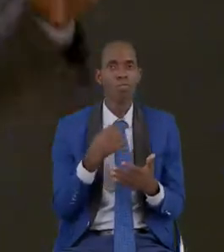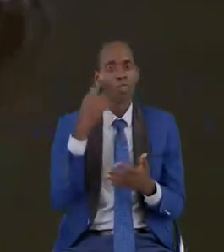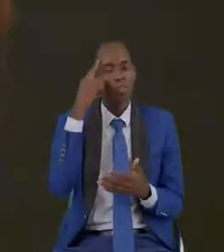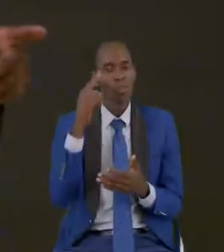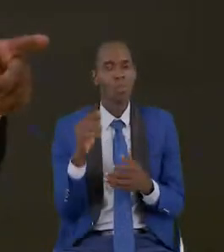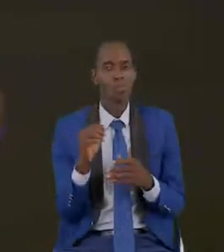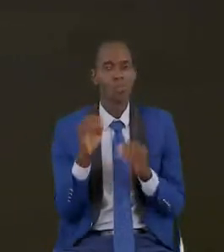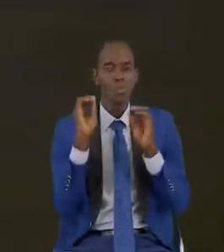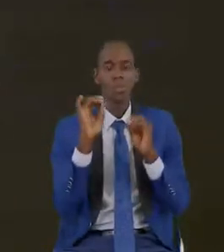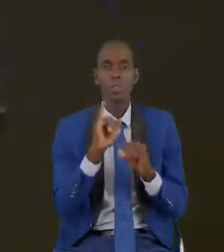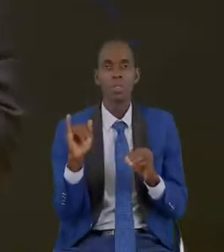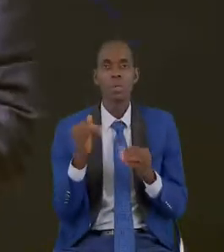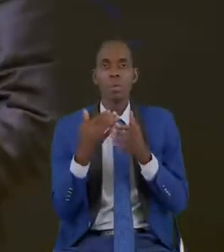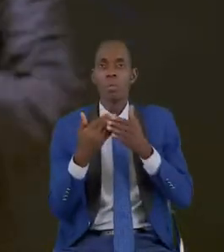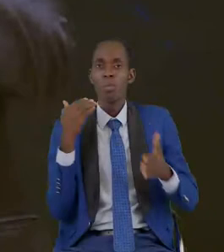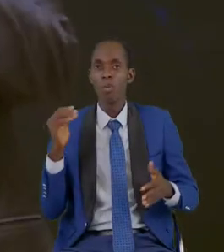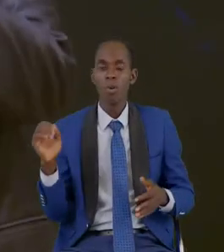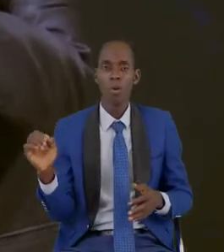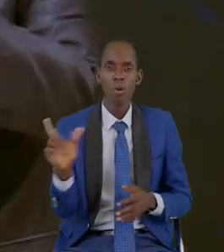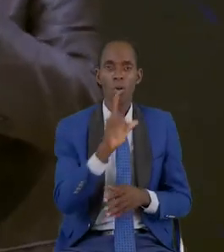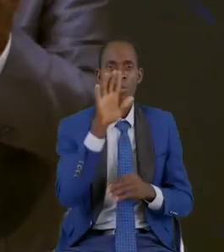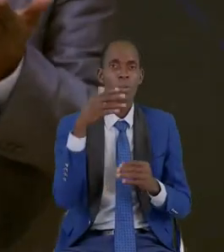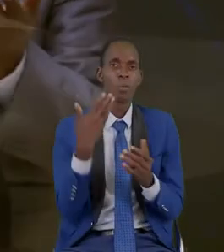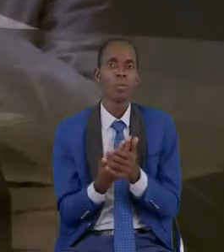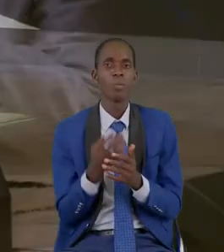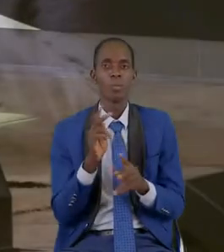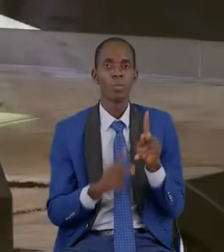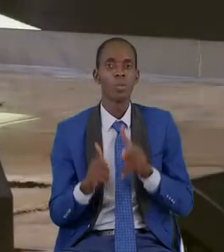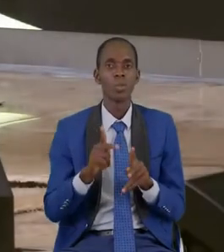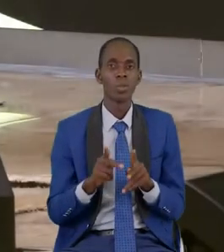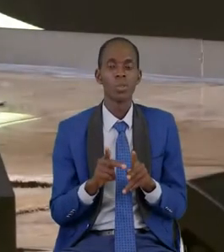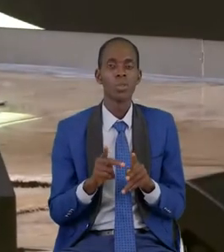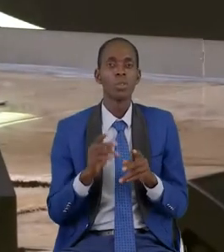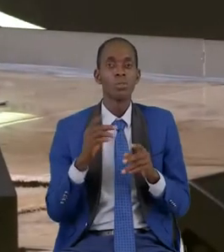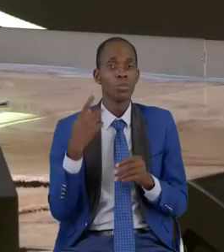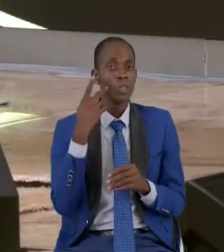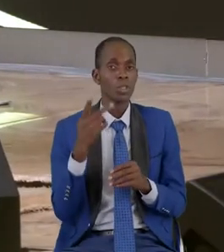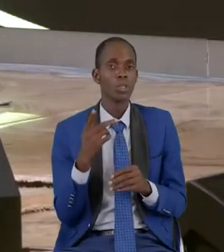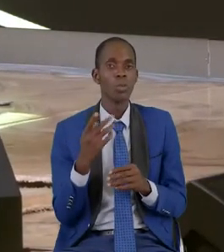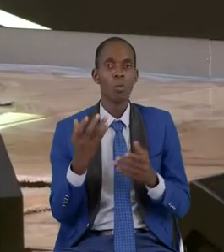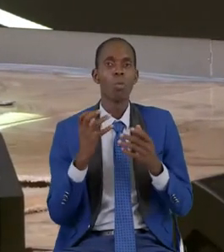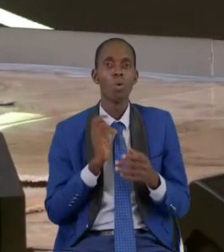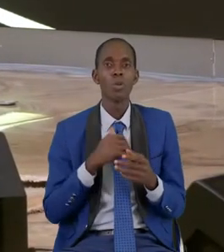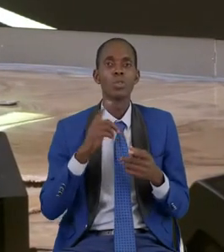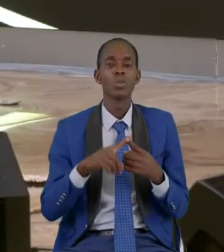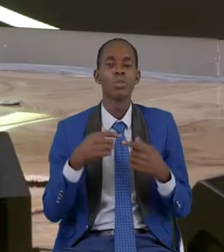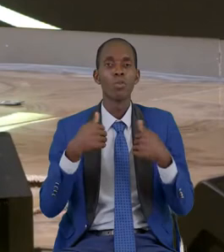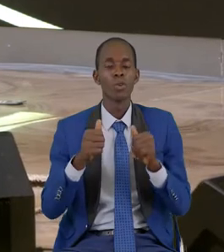them all. They want us to follow psychology. Psychology